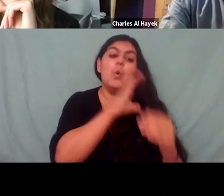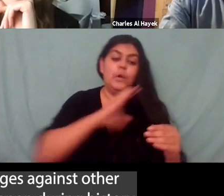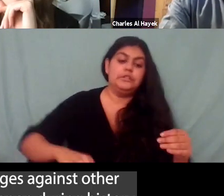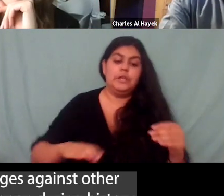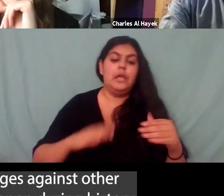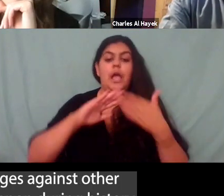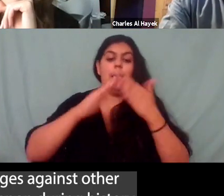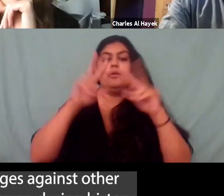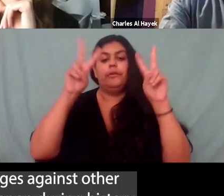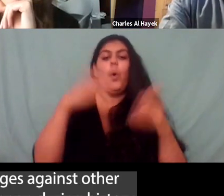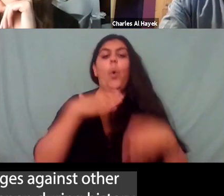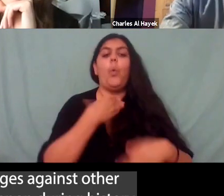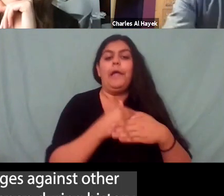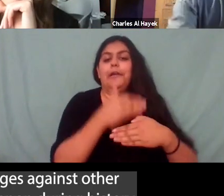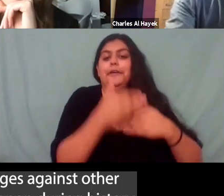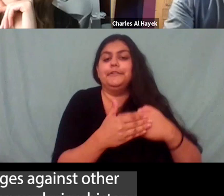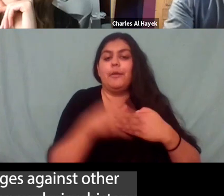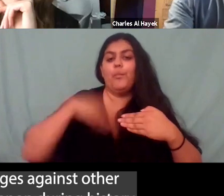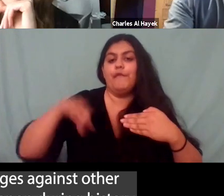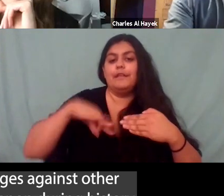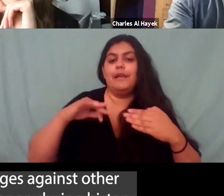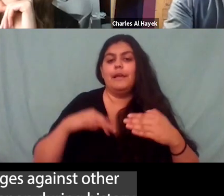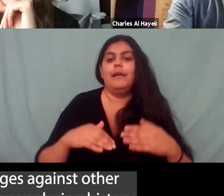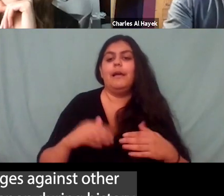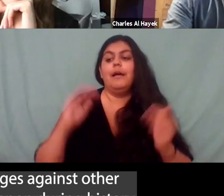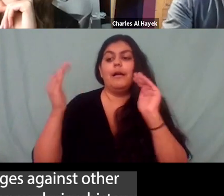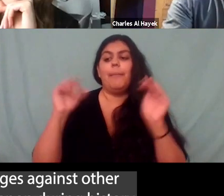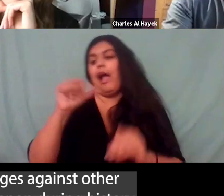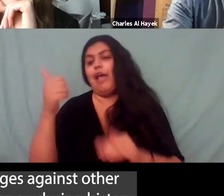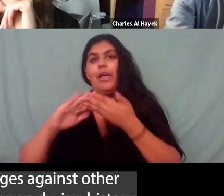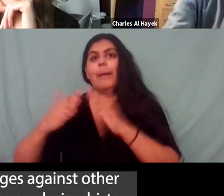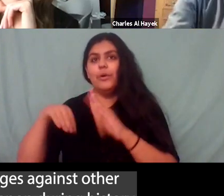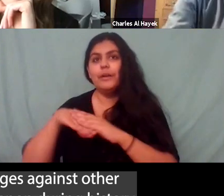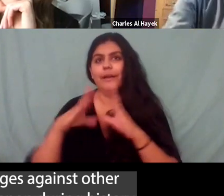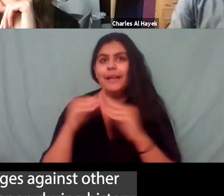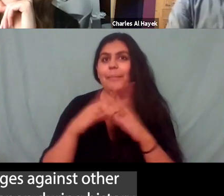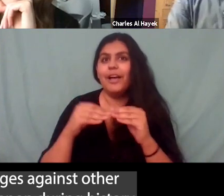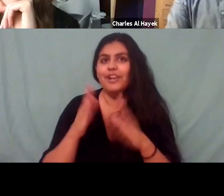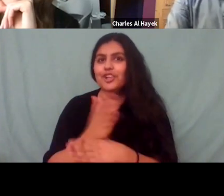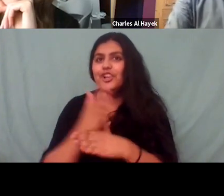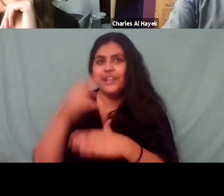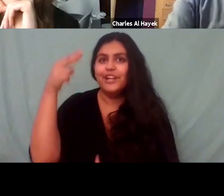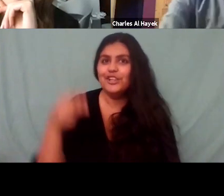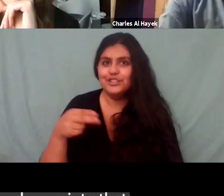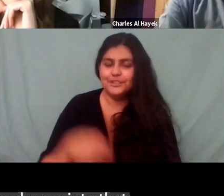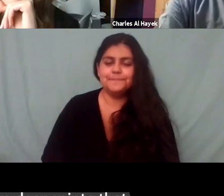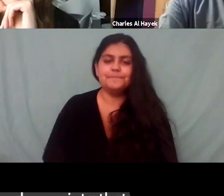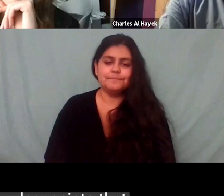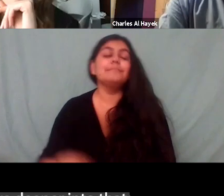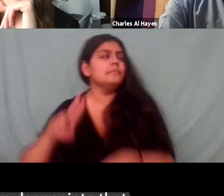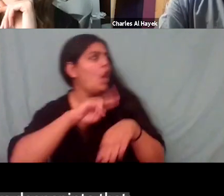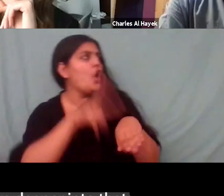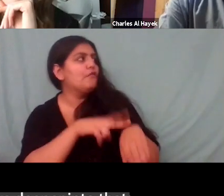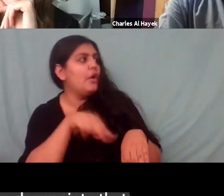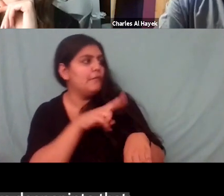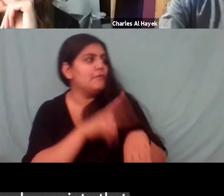adjacent, if you want, privileges against other communities in Lebanon during history. We are going